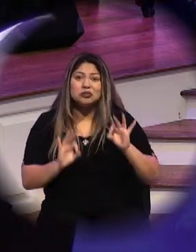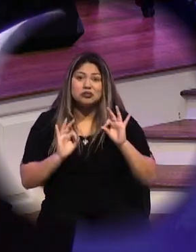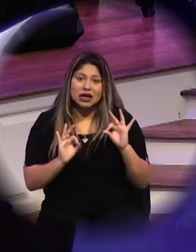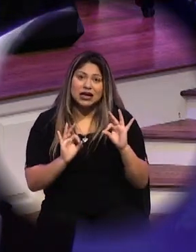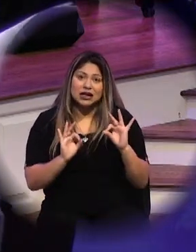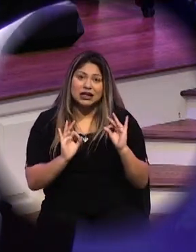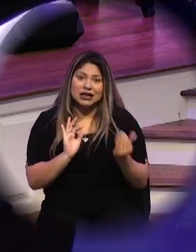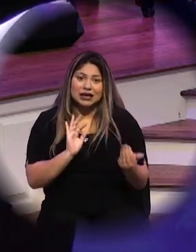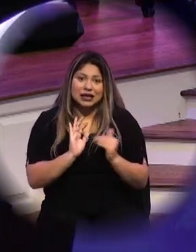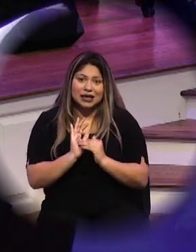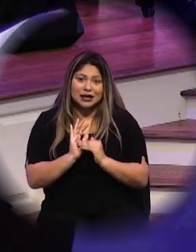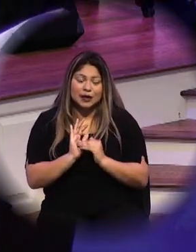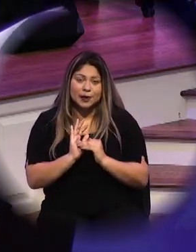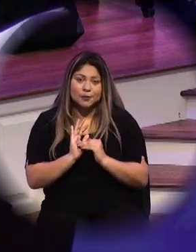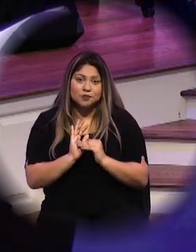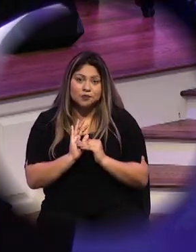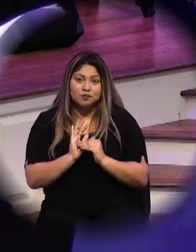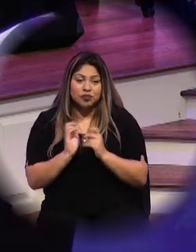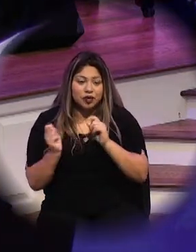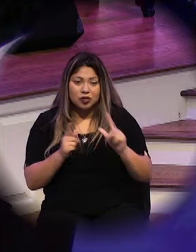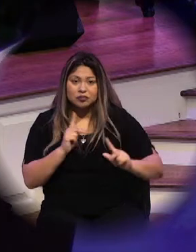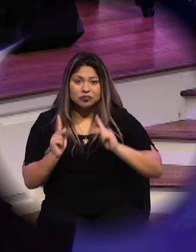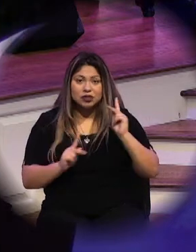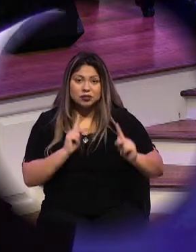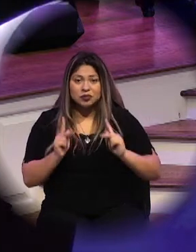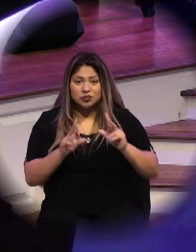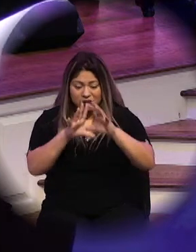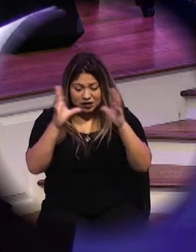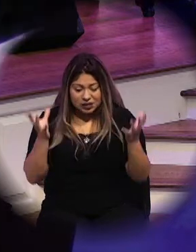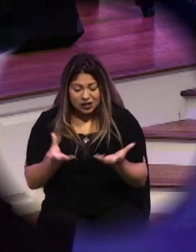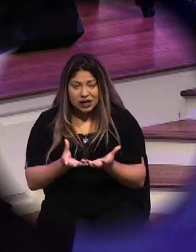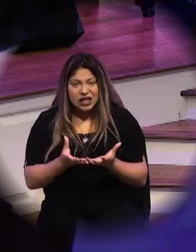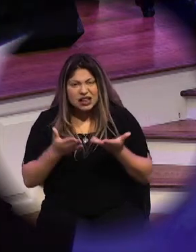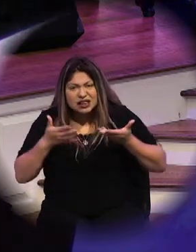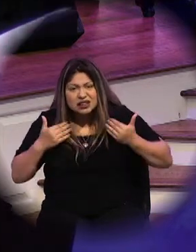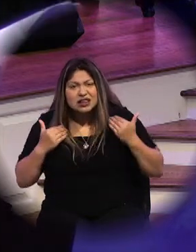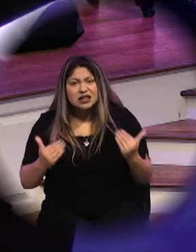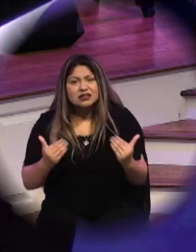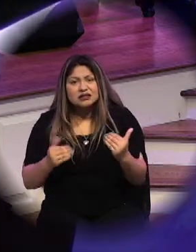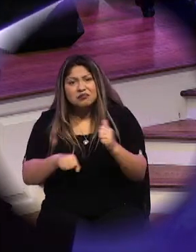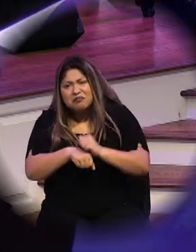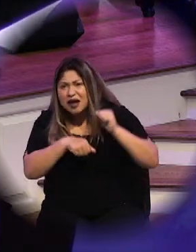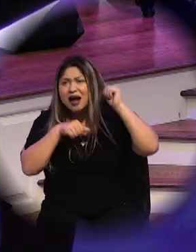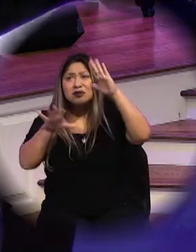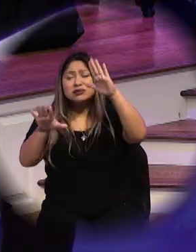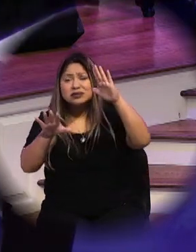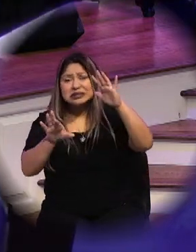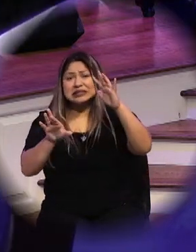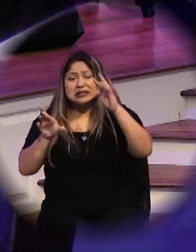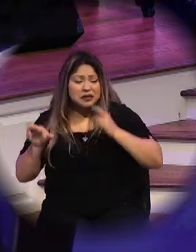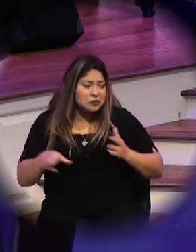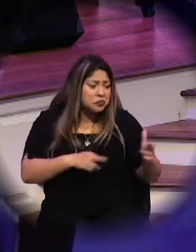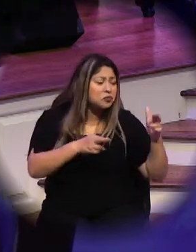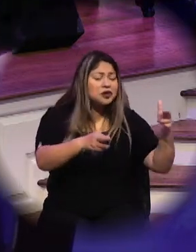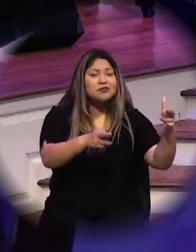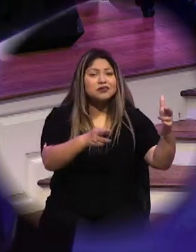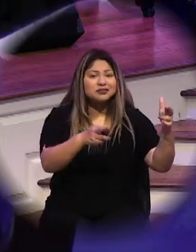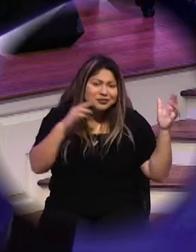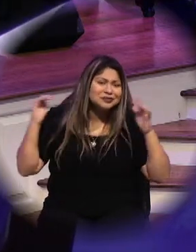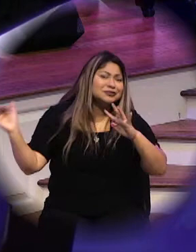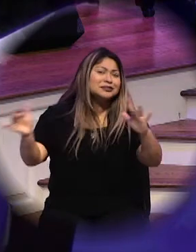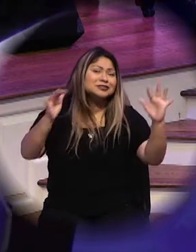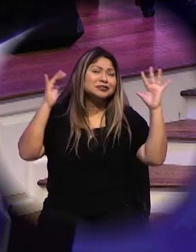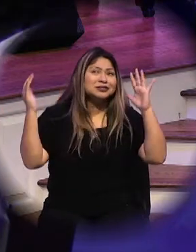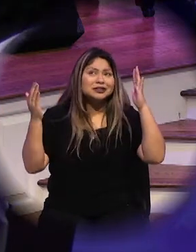the world and all who live in it. Let the rivers clap their hands. Let the mountains sing together for joy. Let them sing